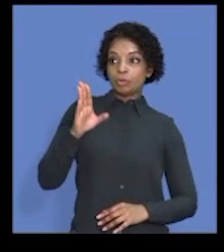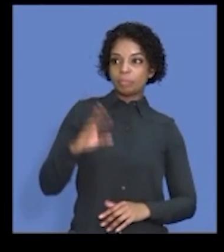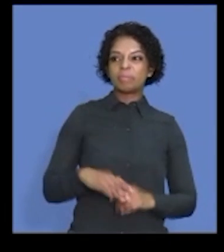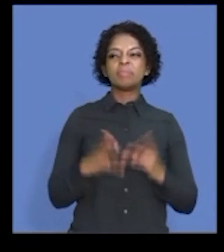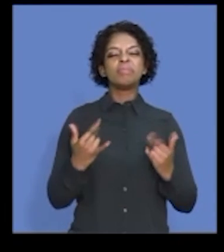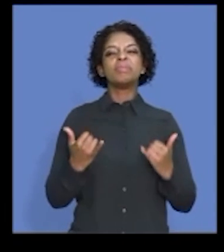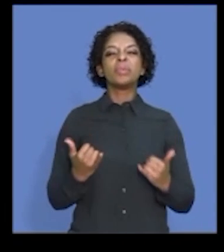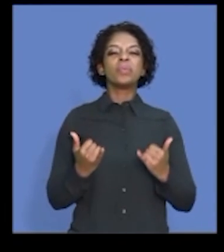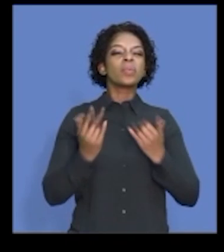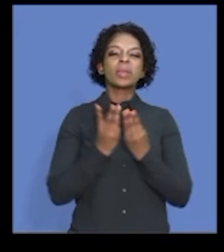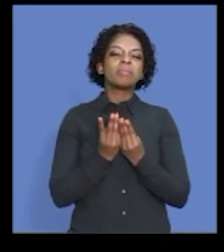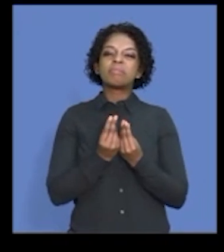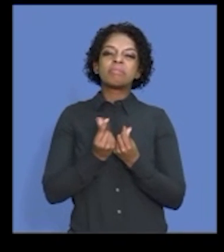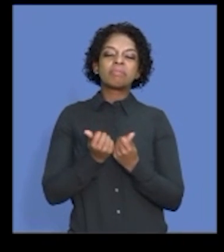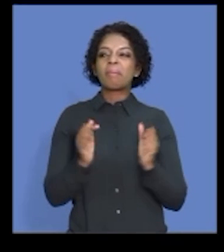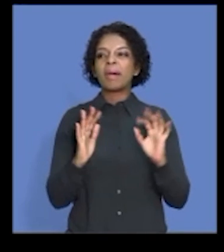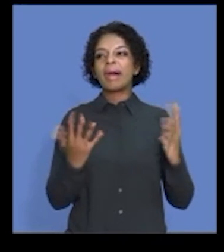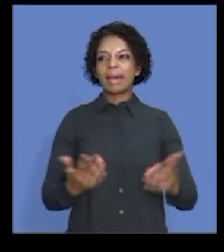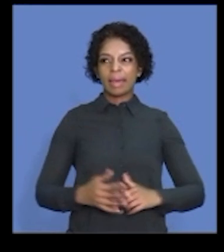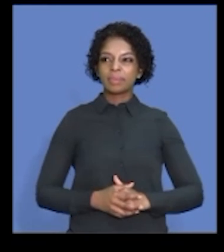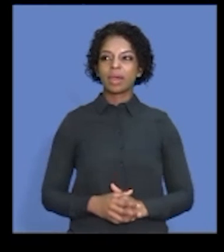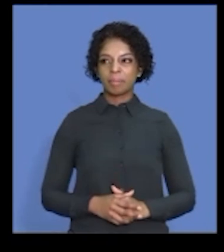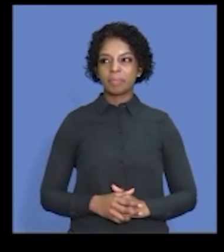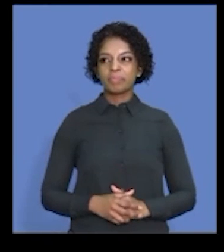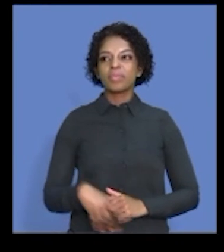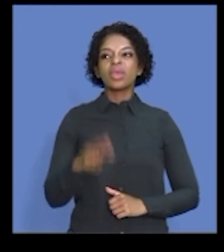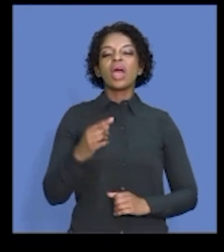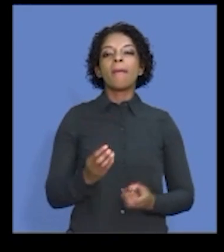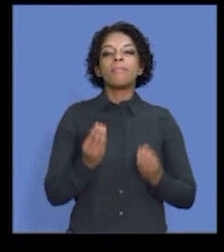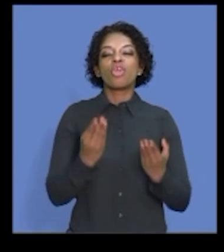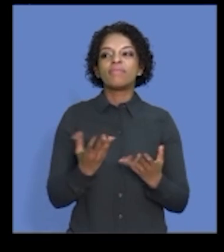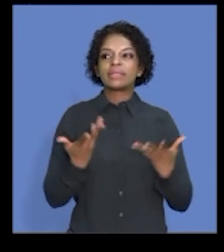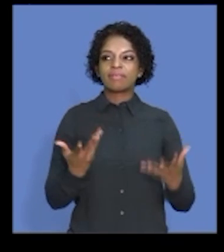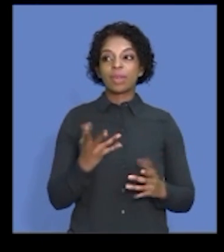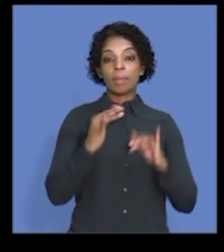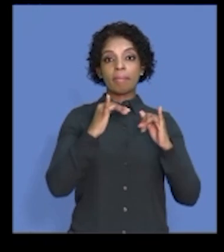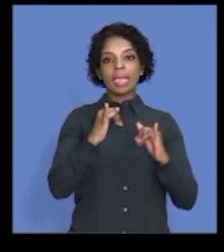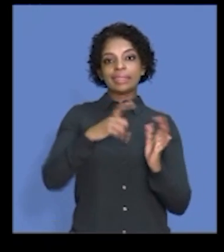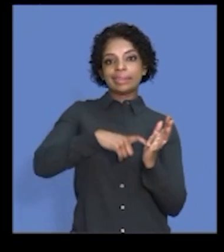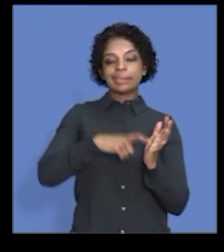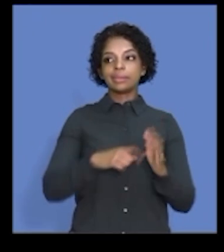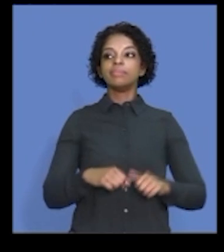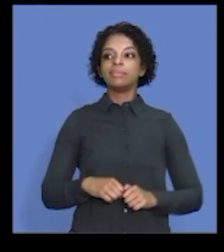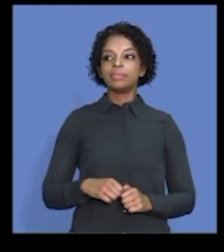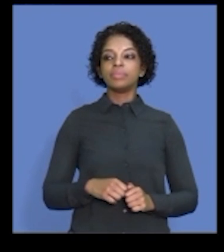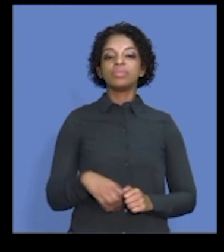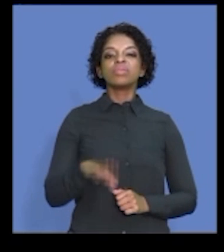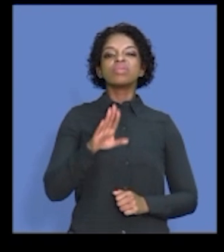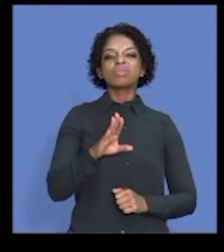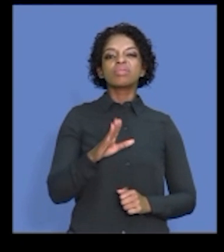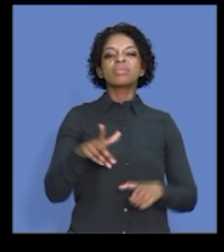with it in the exams? Firstly, in your trial balance, the figure that's given to you, your debtors control, is your